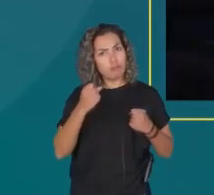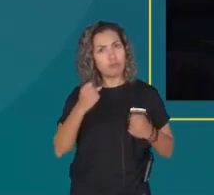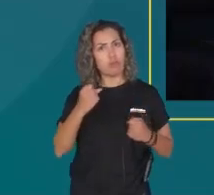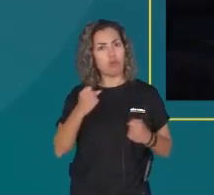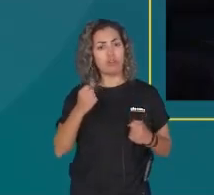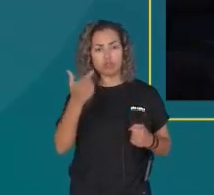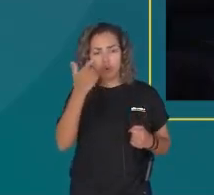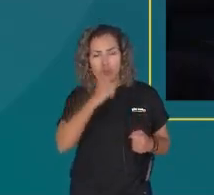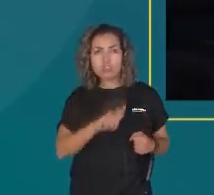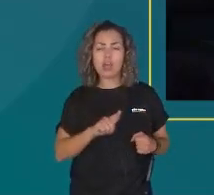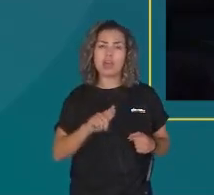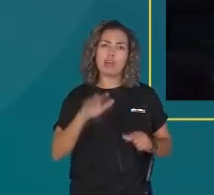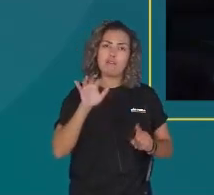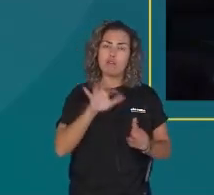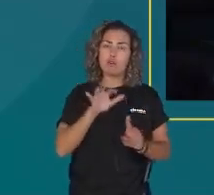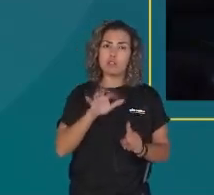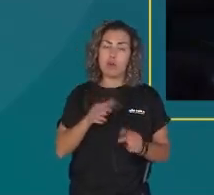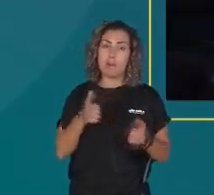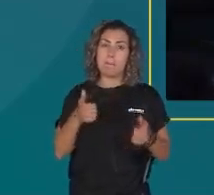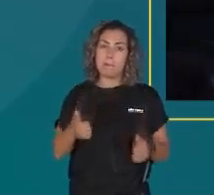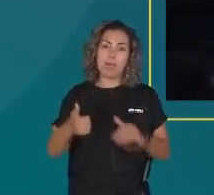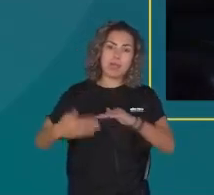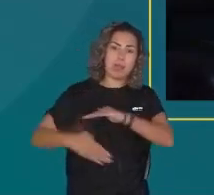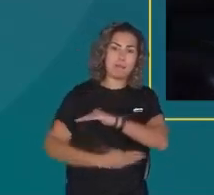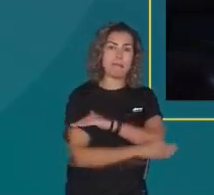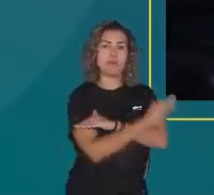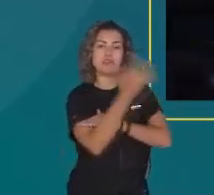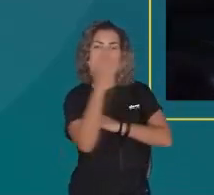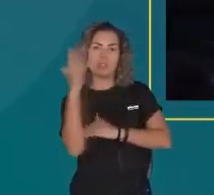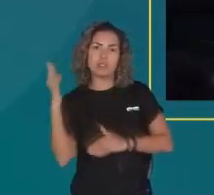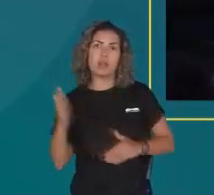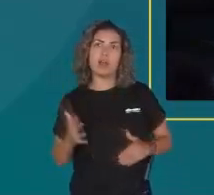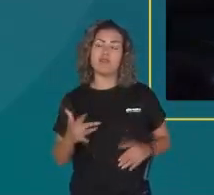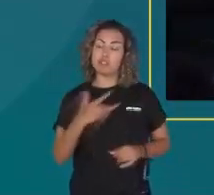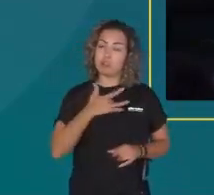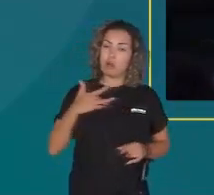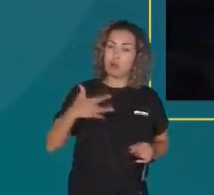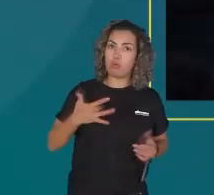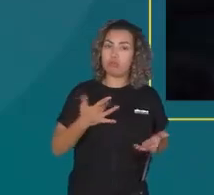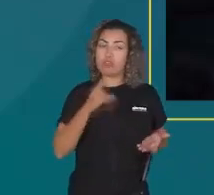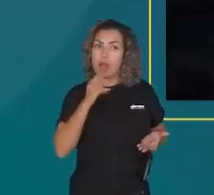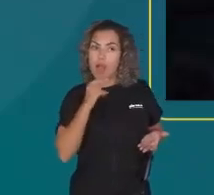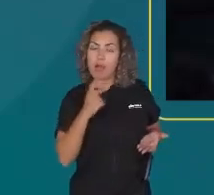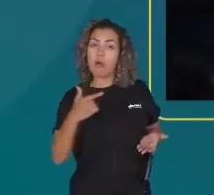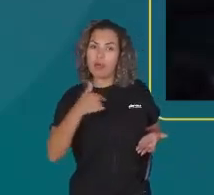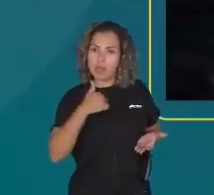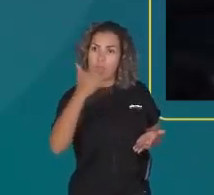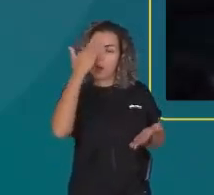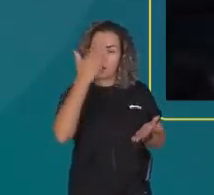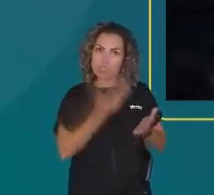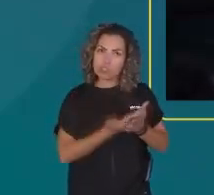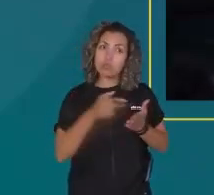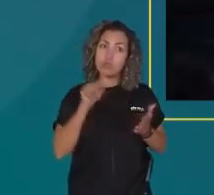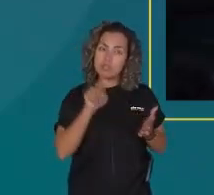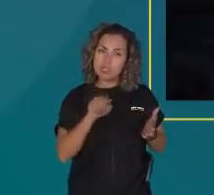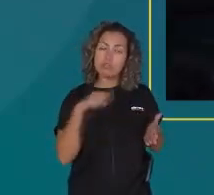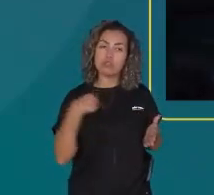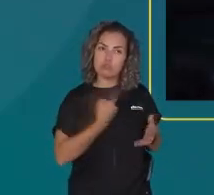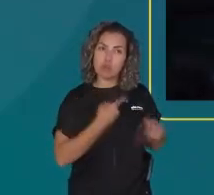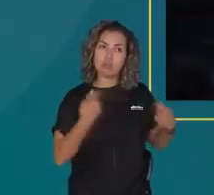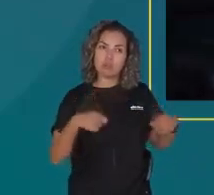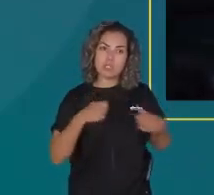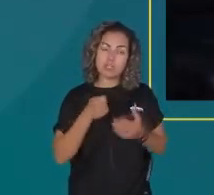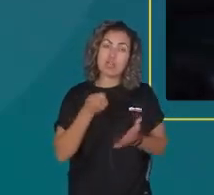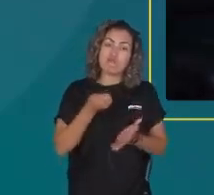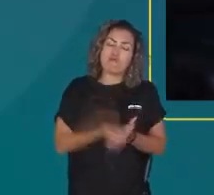our water. So I think it's something that we need to go stronger together on that issue. And it